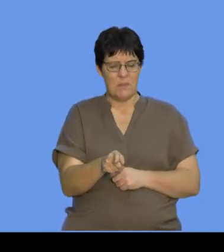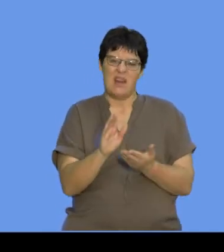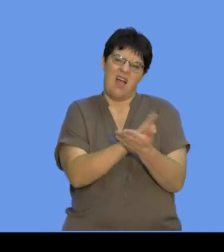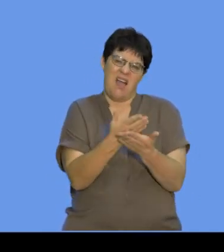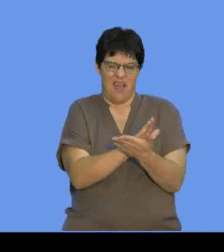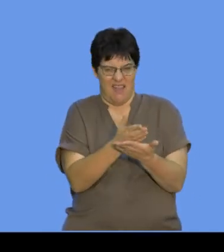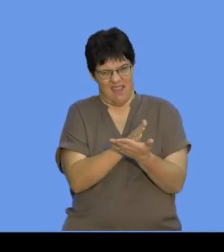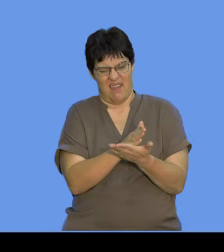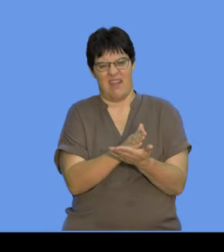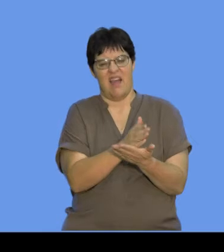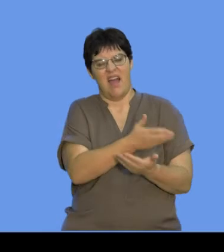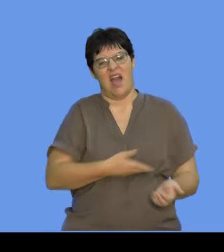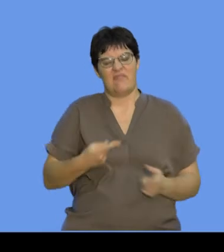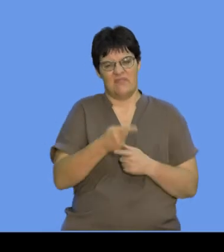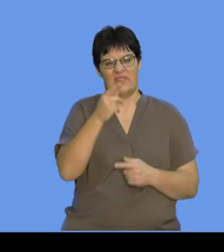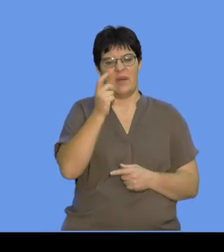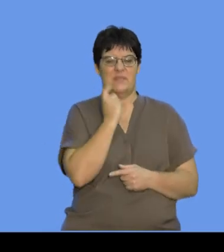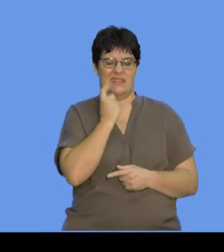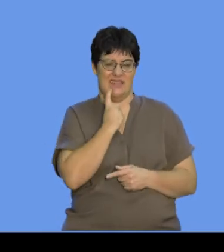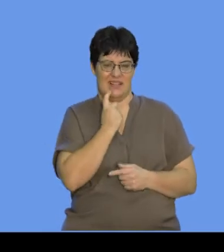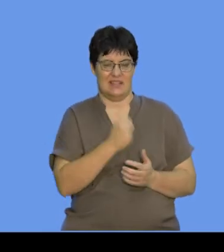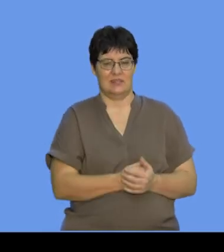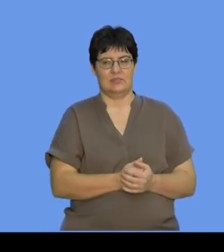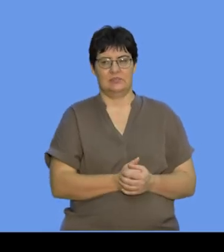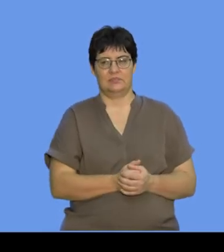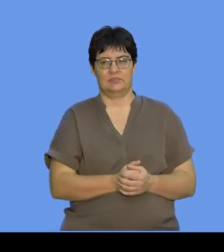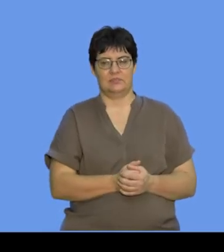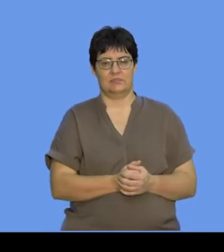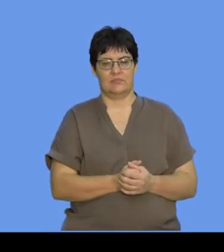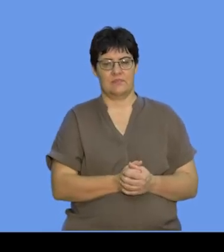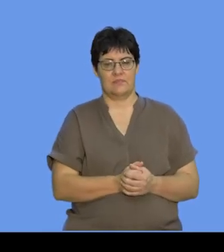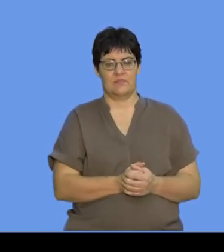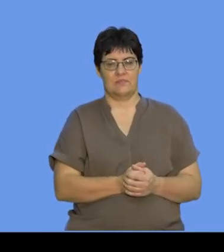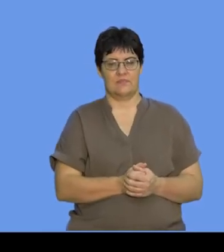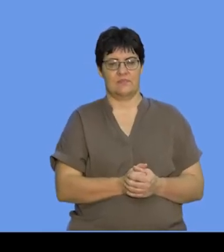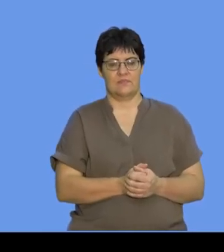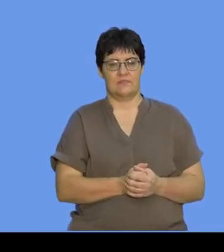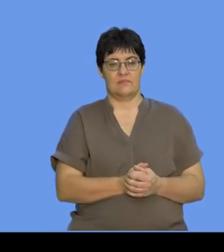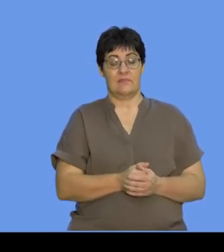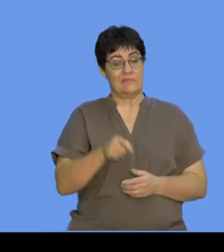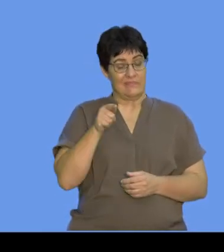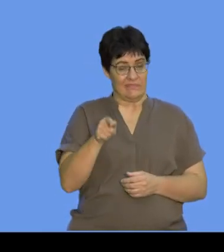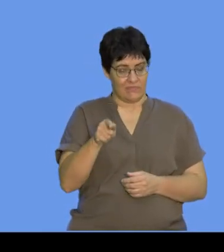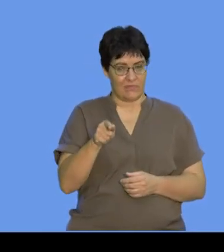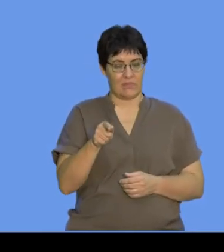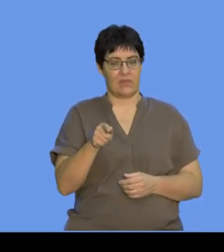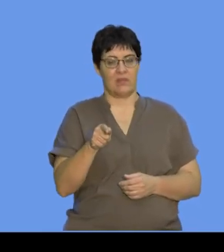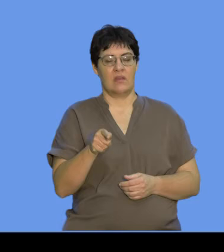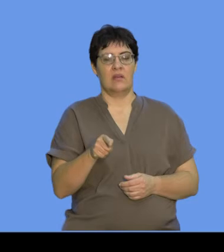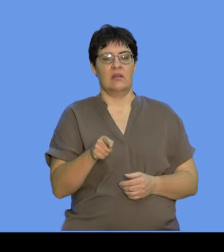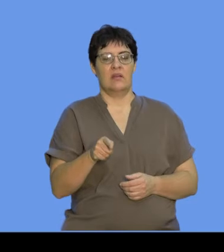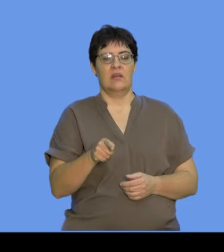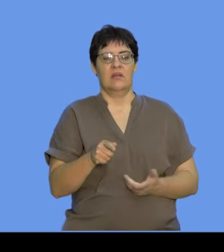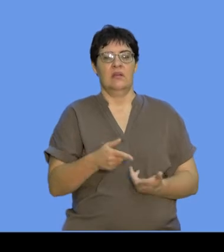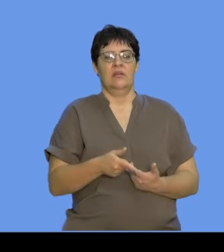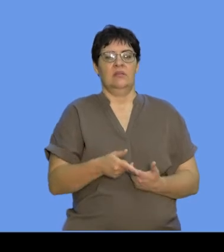So metalloids are actually semi-metals, right? So these substances have